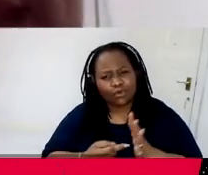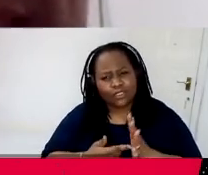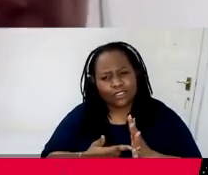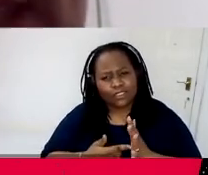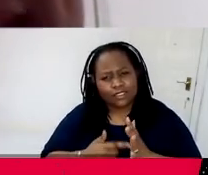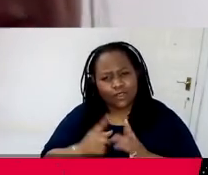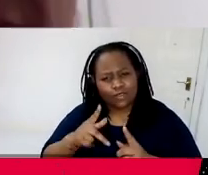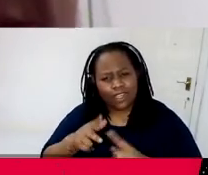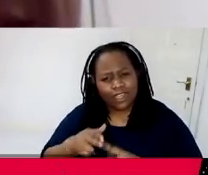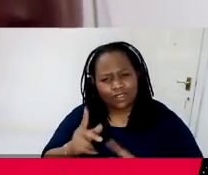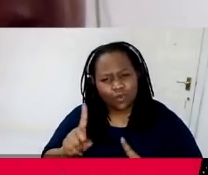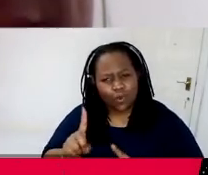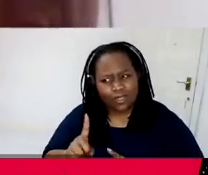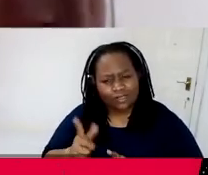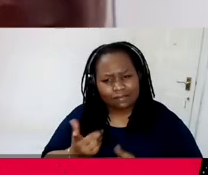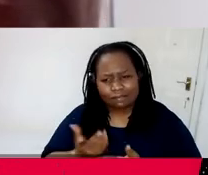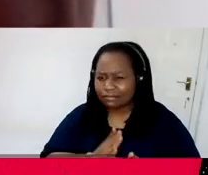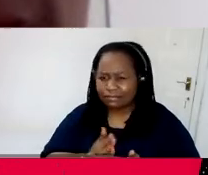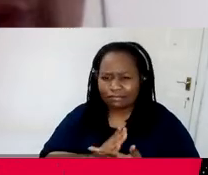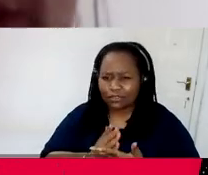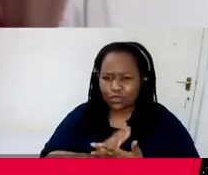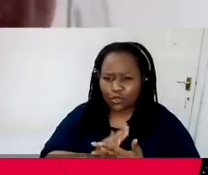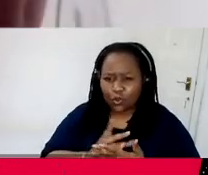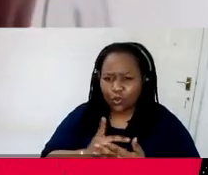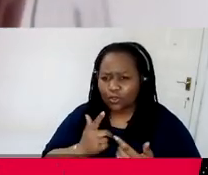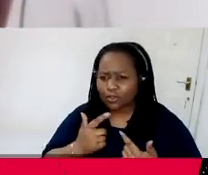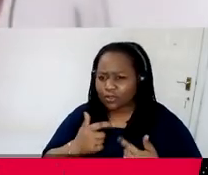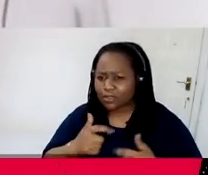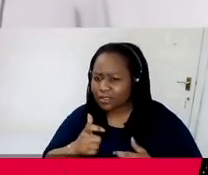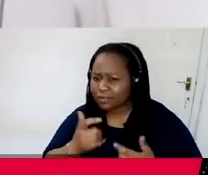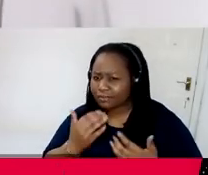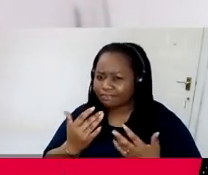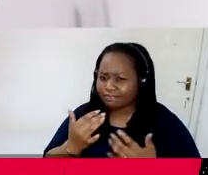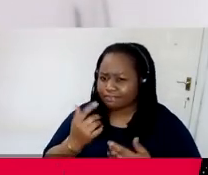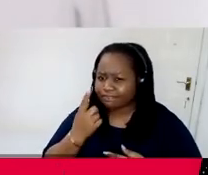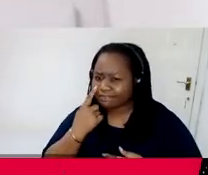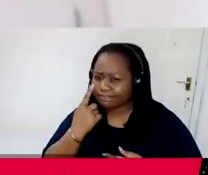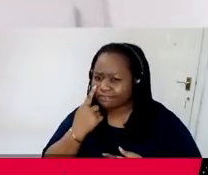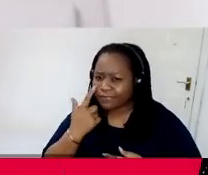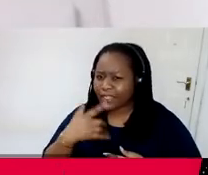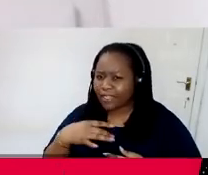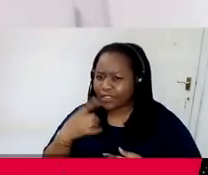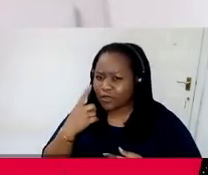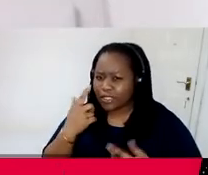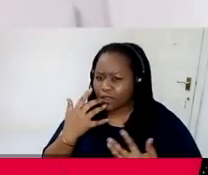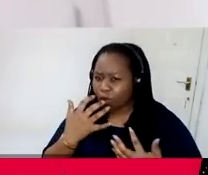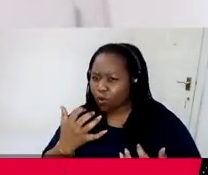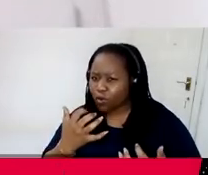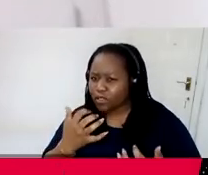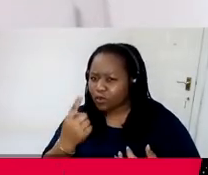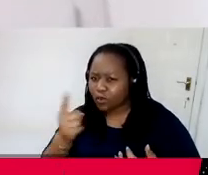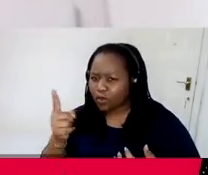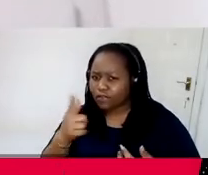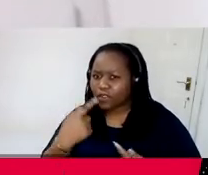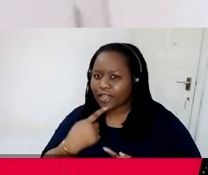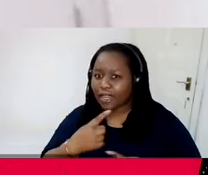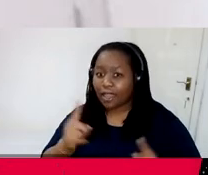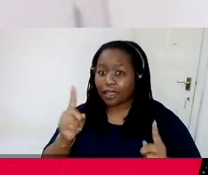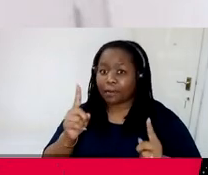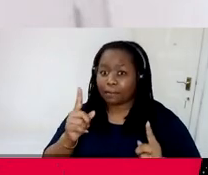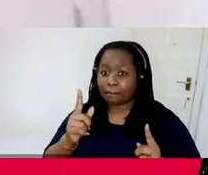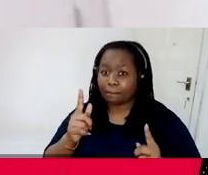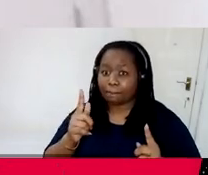of the revival of a very parochial nationalism in the UK and this idea that Tories are going to make Britain great